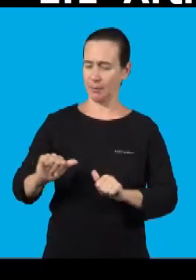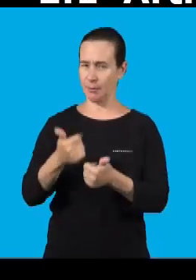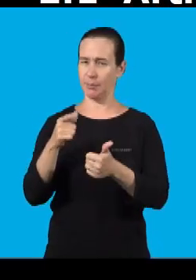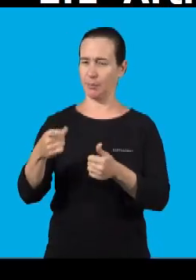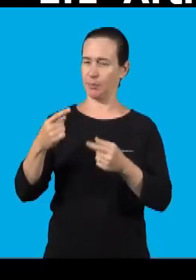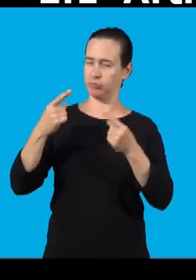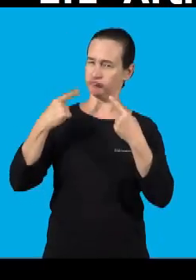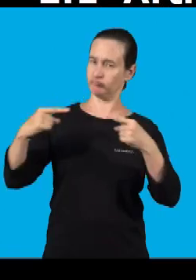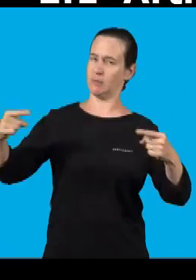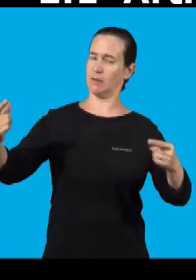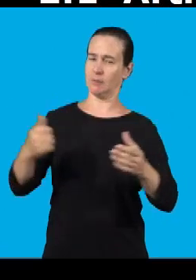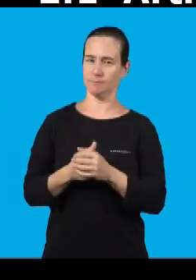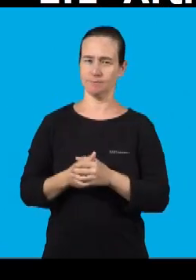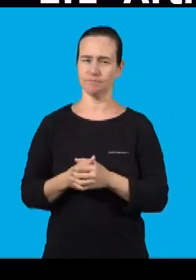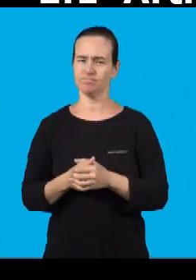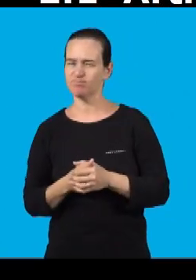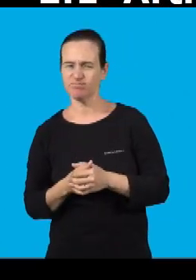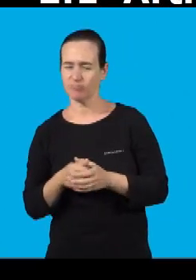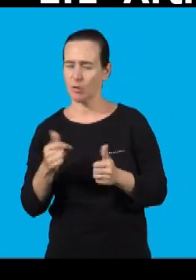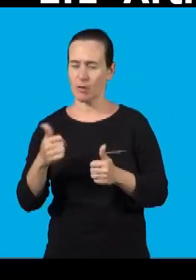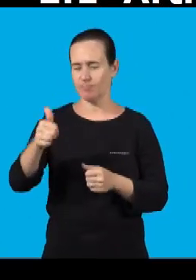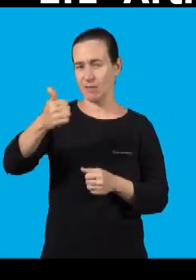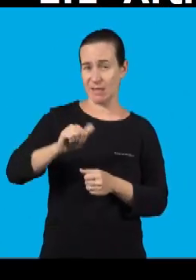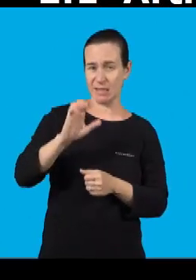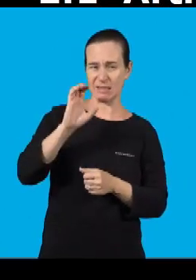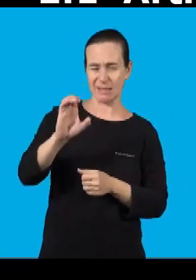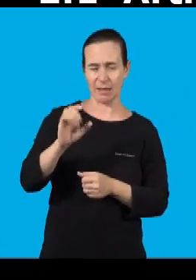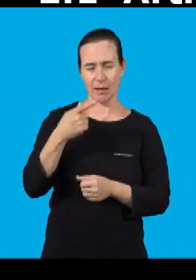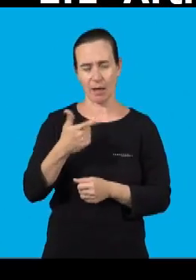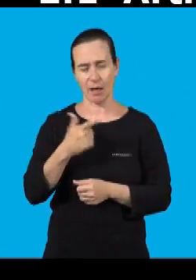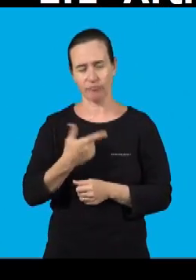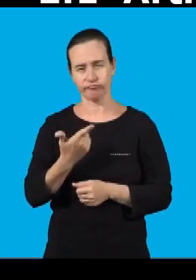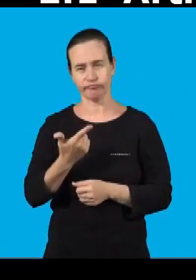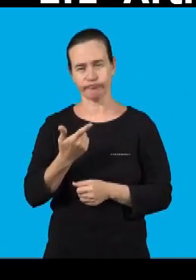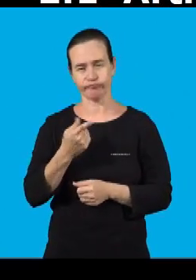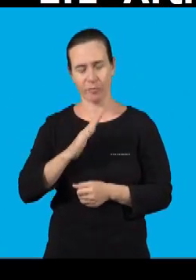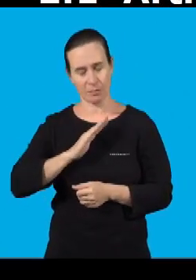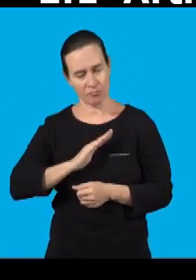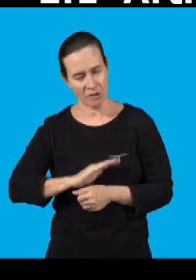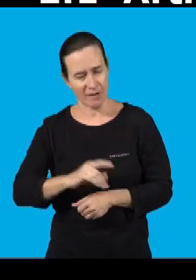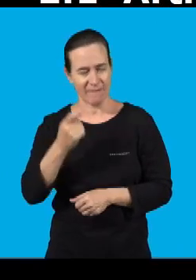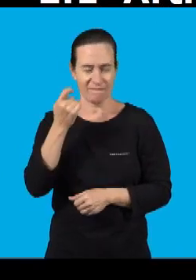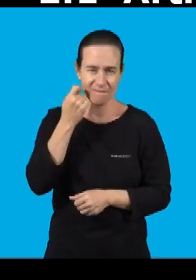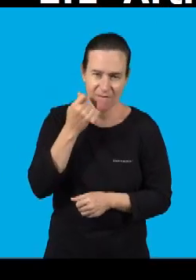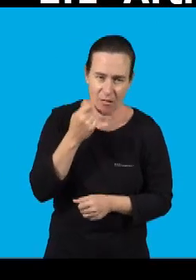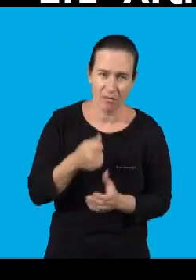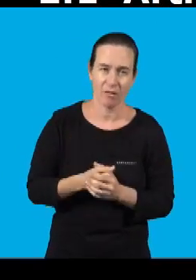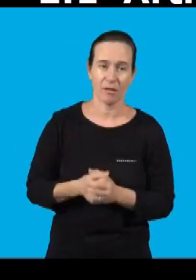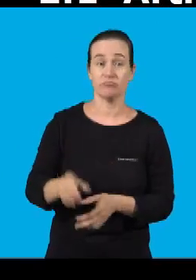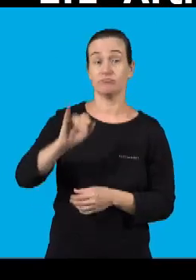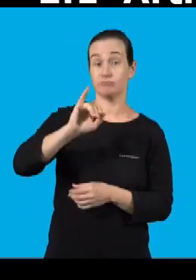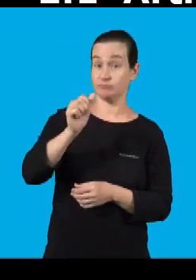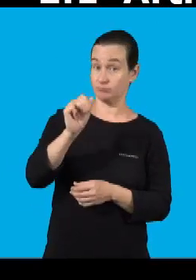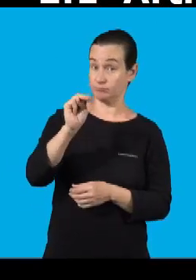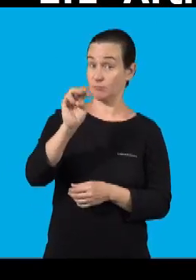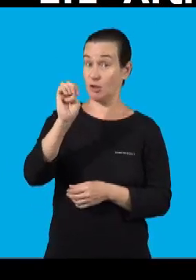that option, all right? We're moving on to C. The bereaved father is going to be James Jarvis, all right? He loses